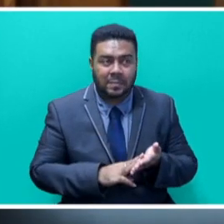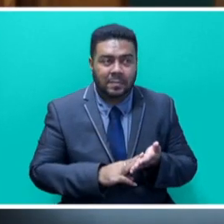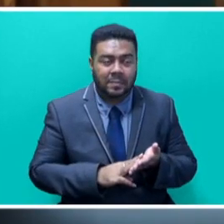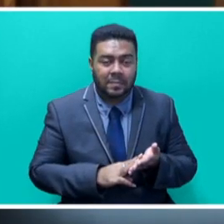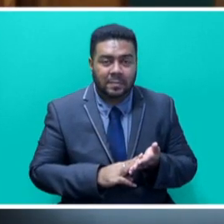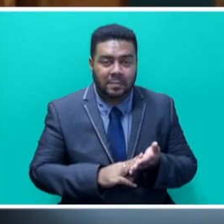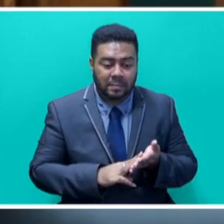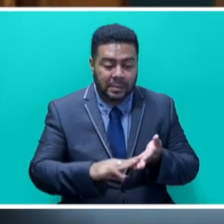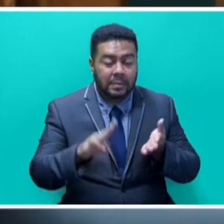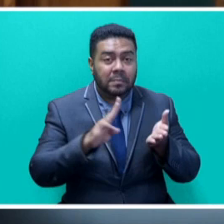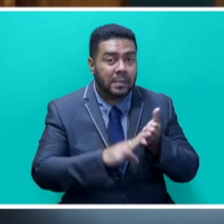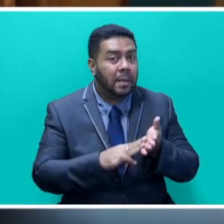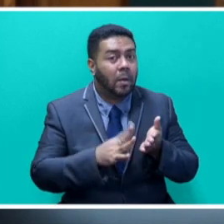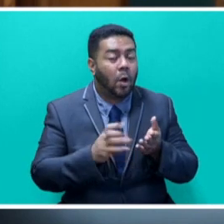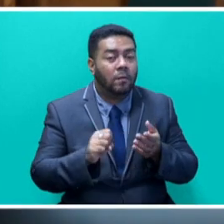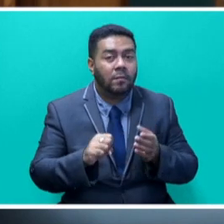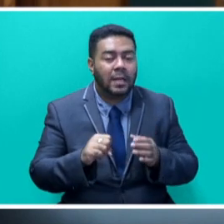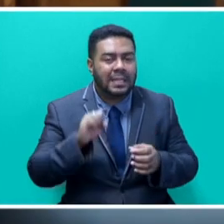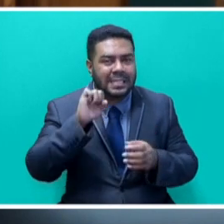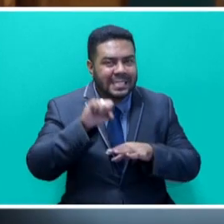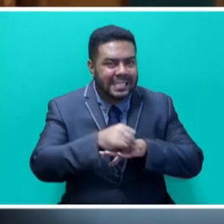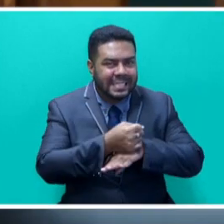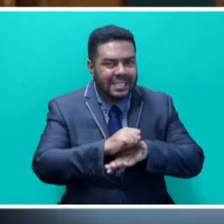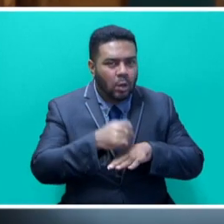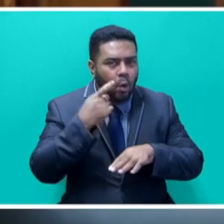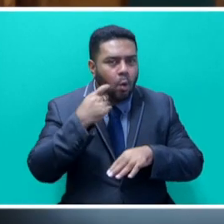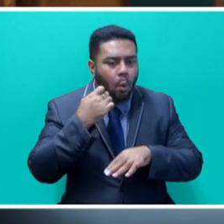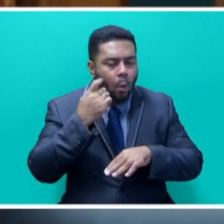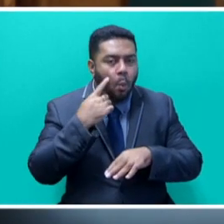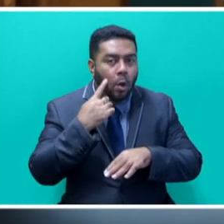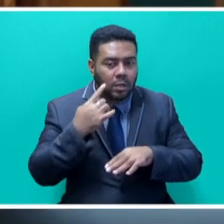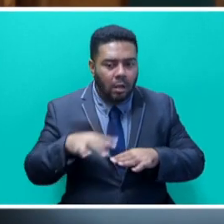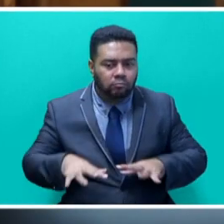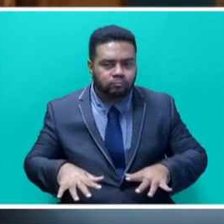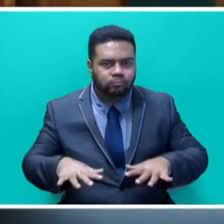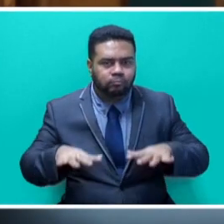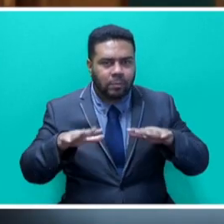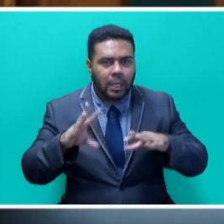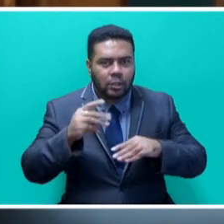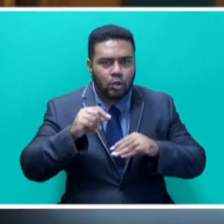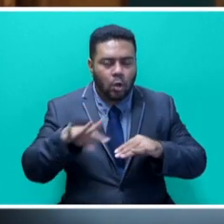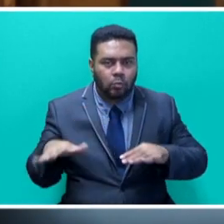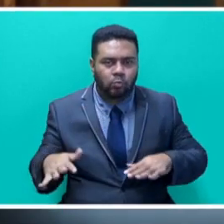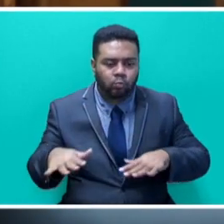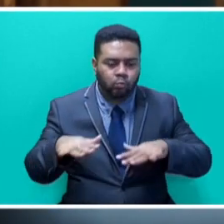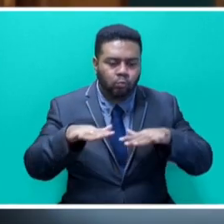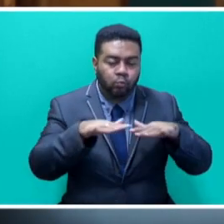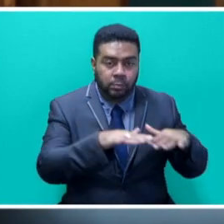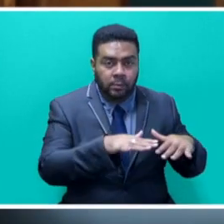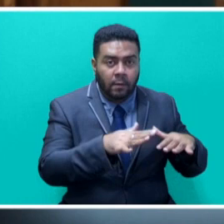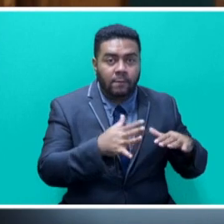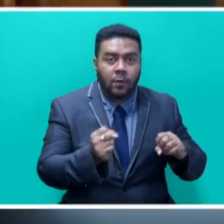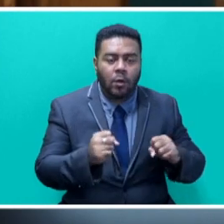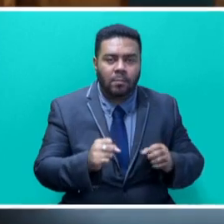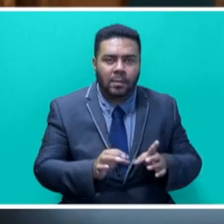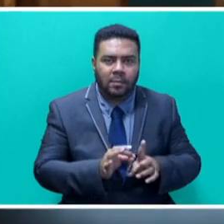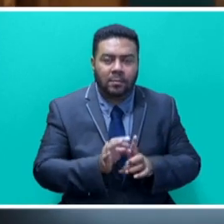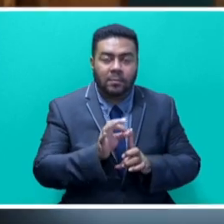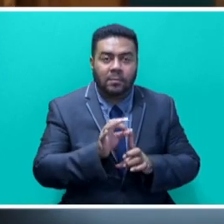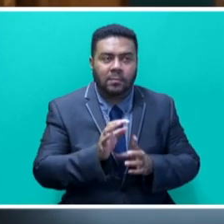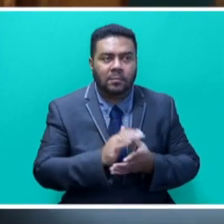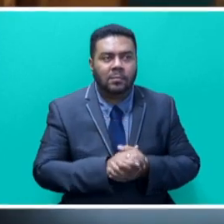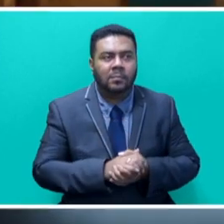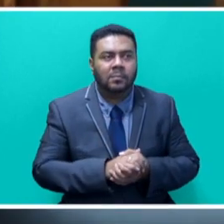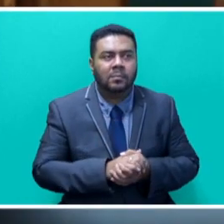annually. The rapid rise in sea levels and the resulting saltwater intrusion that stems from the increased ferocity of